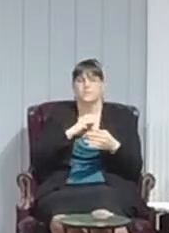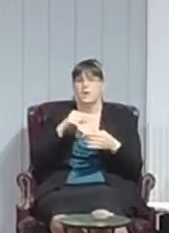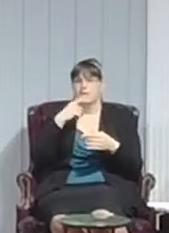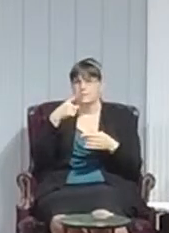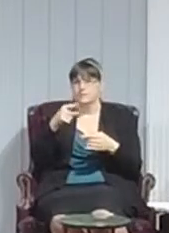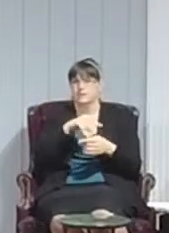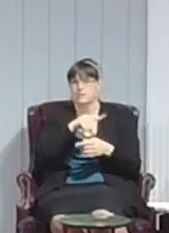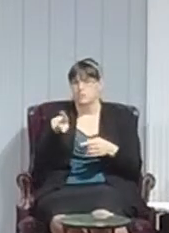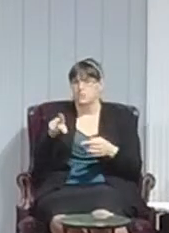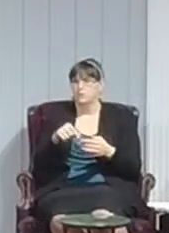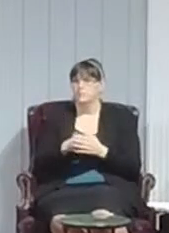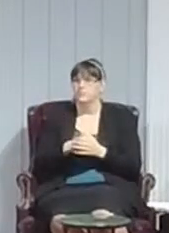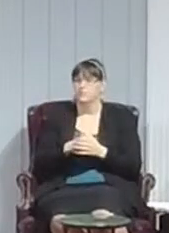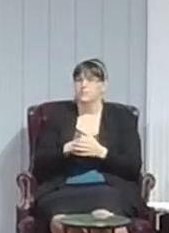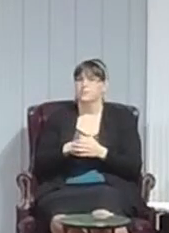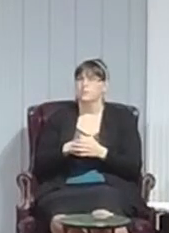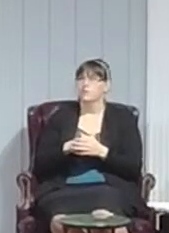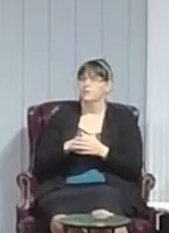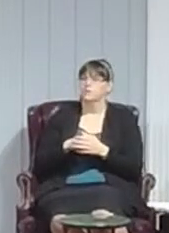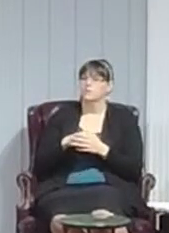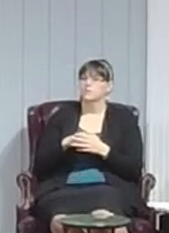So, have you ever